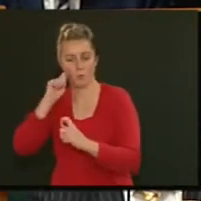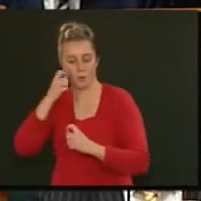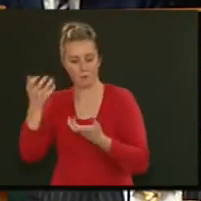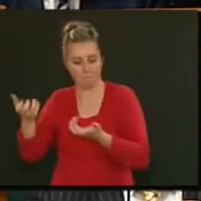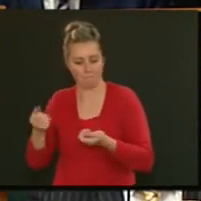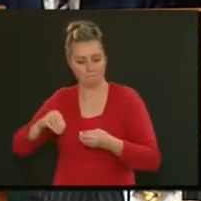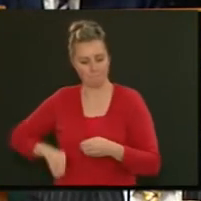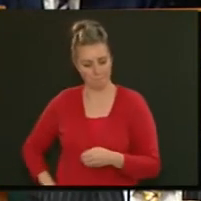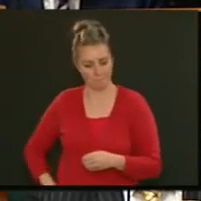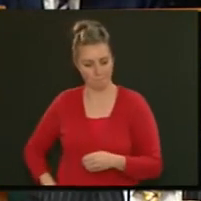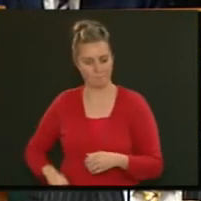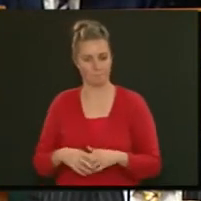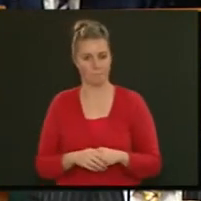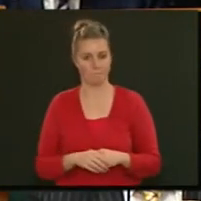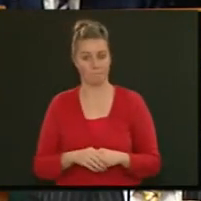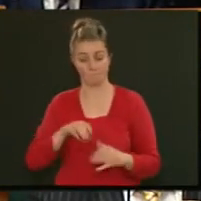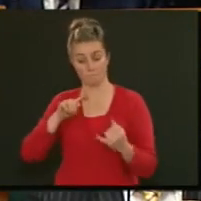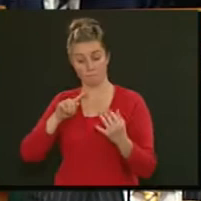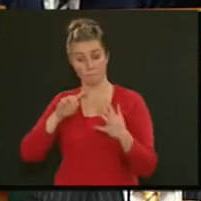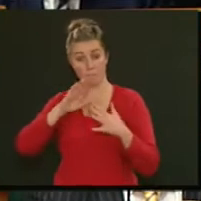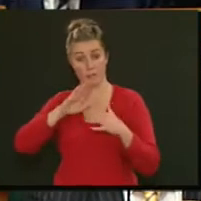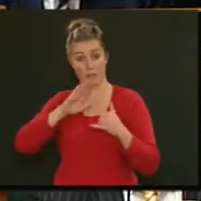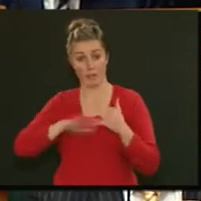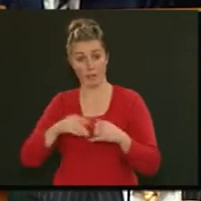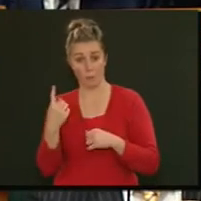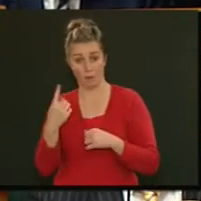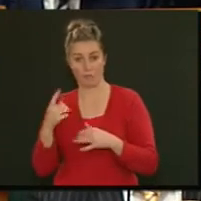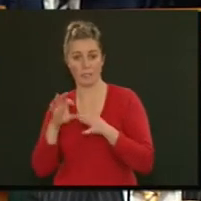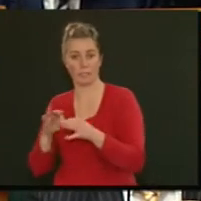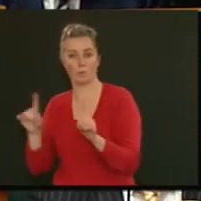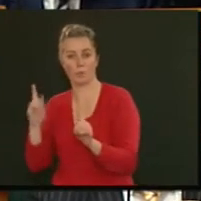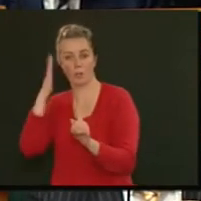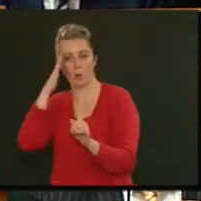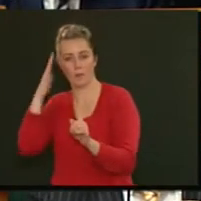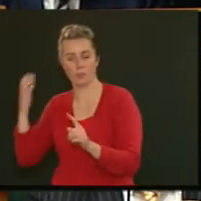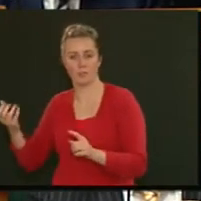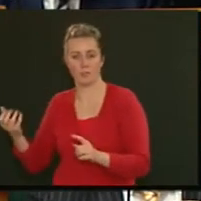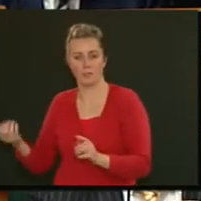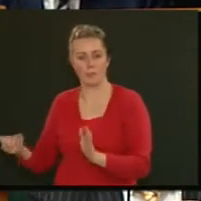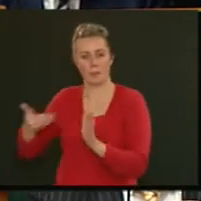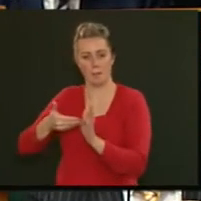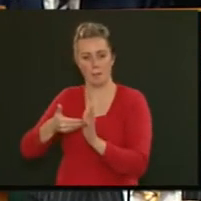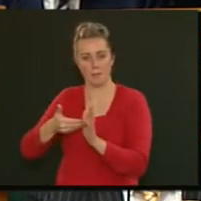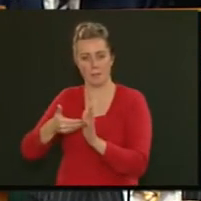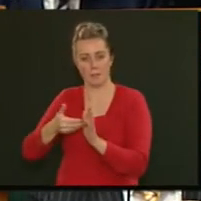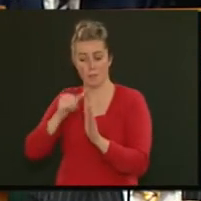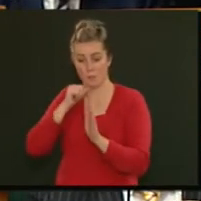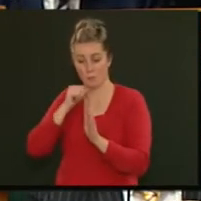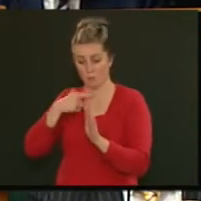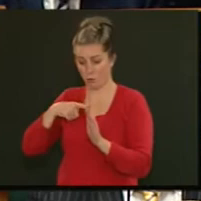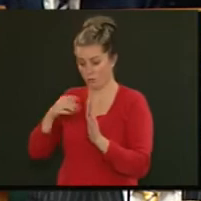The final part of the family incomes package relates to the accommodation supplement, which assists New Zealanders with high housing